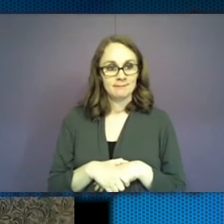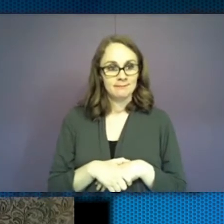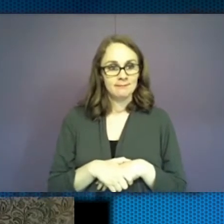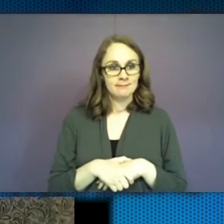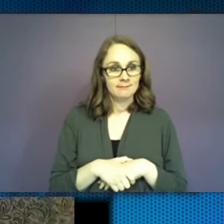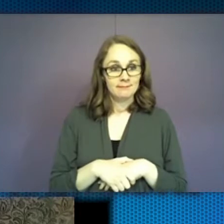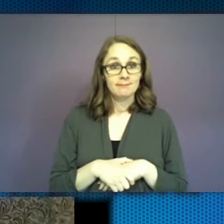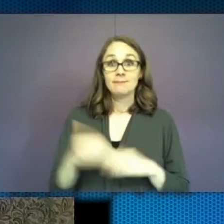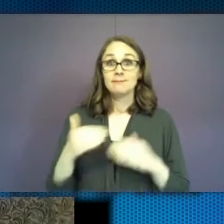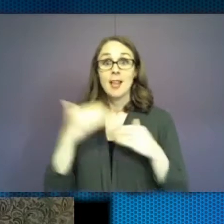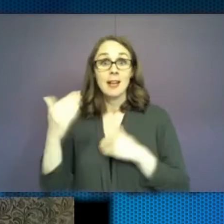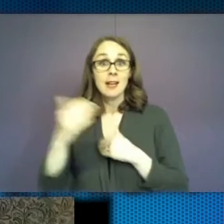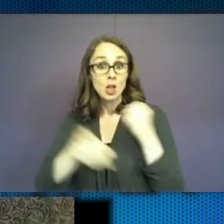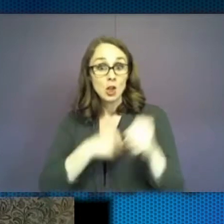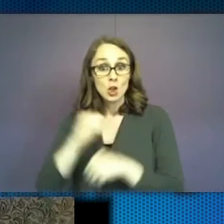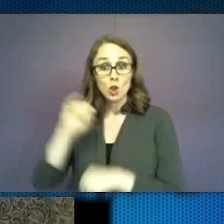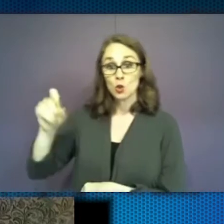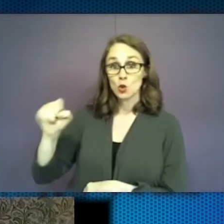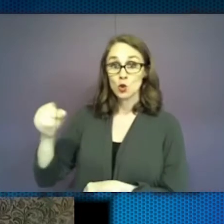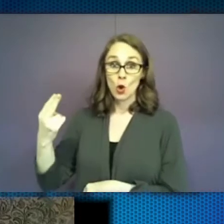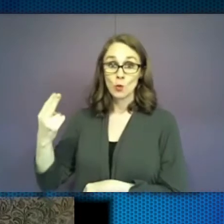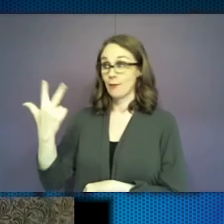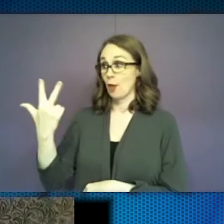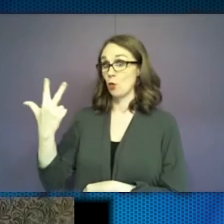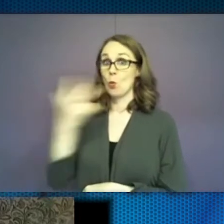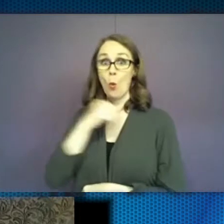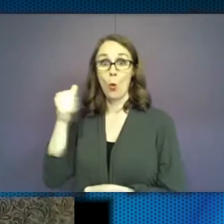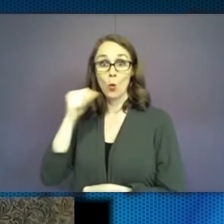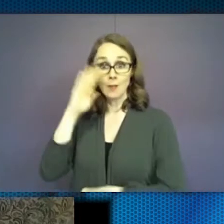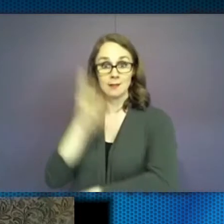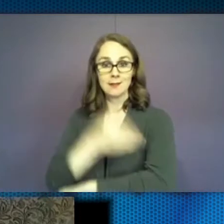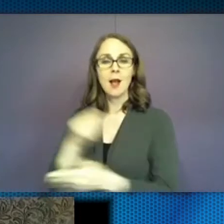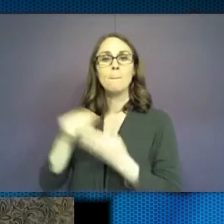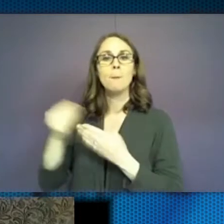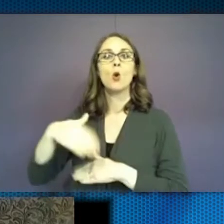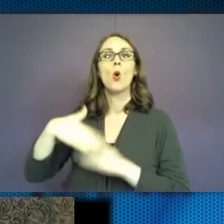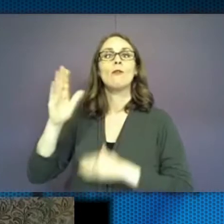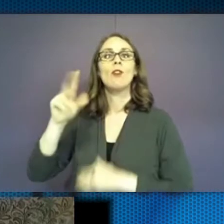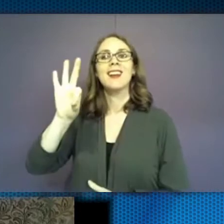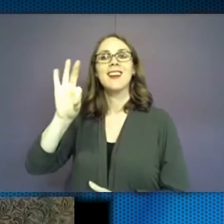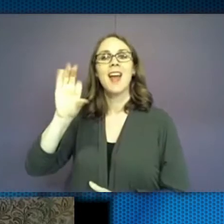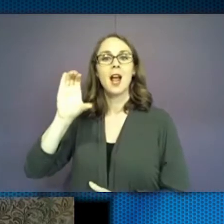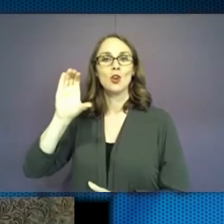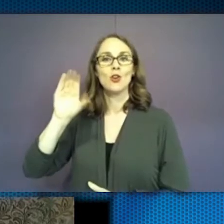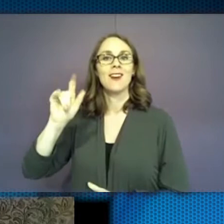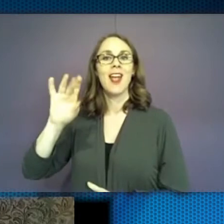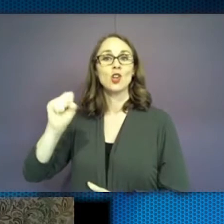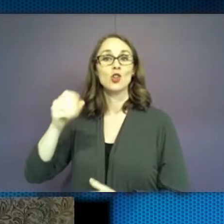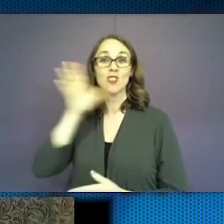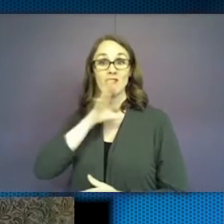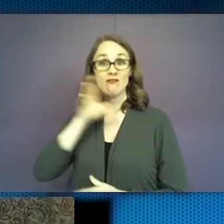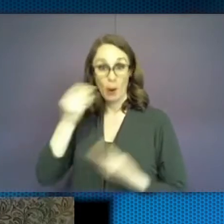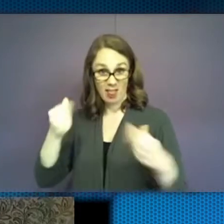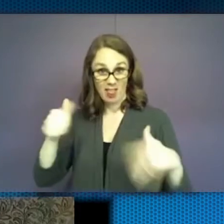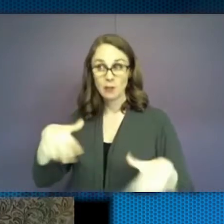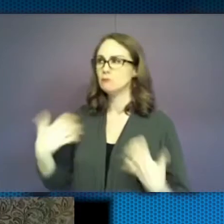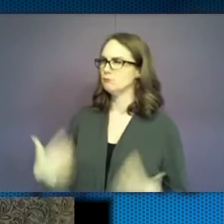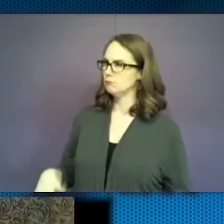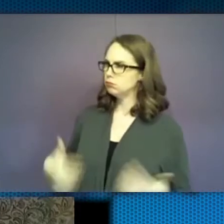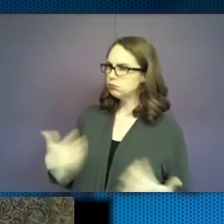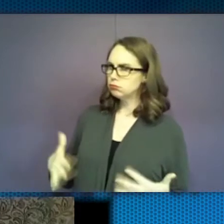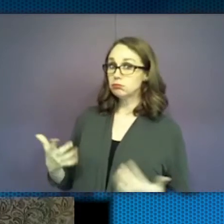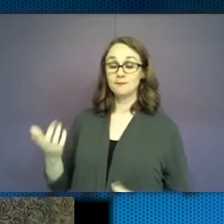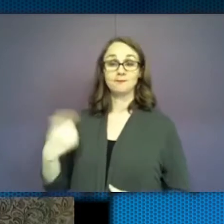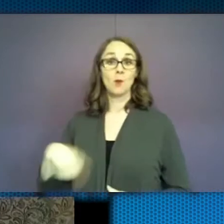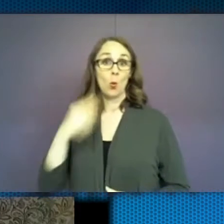the following year, Joseph and 3 of his oldest sons bought over 900 acres of farmland. Wow. So as far as we know,